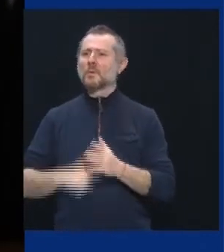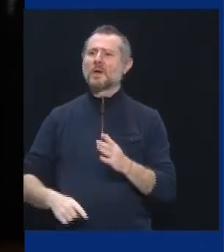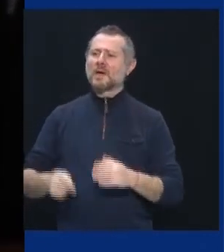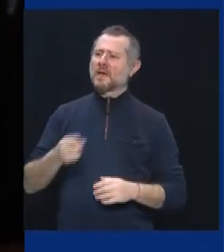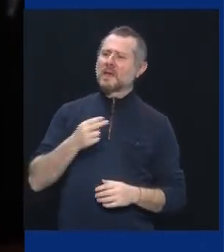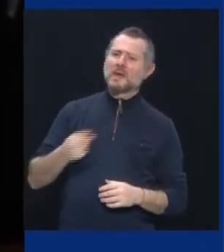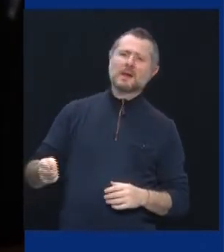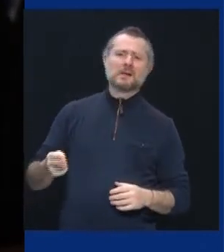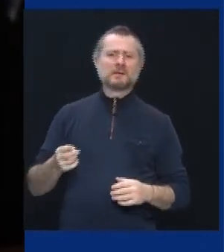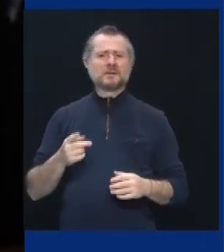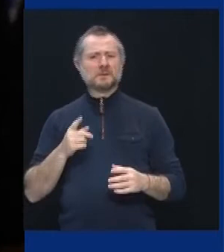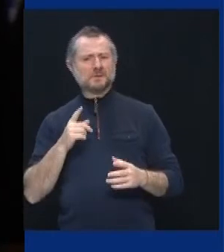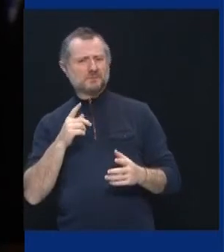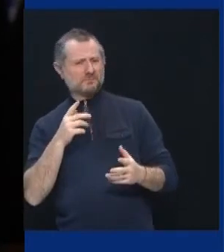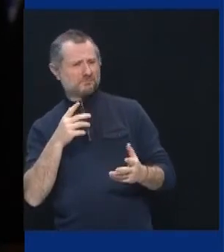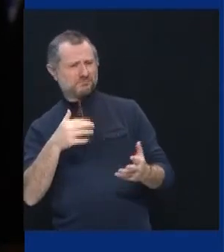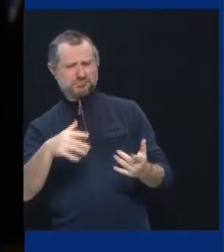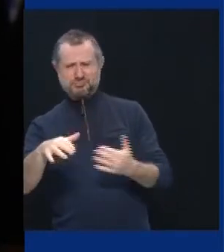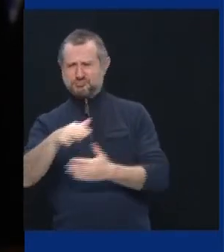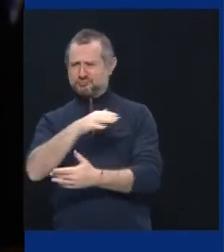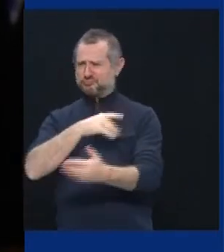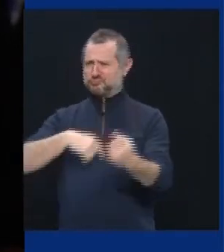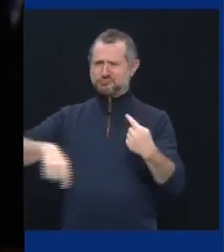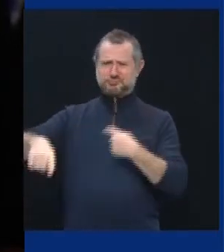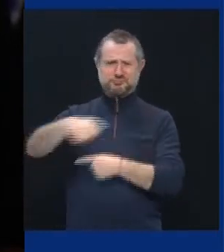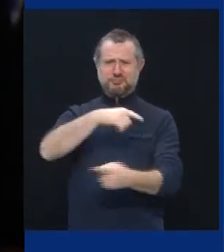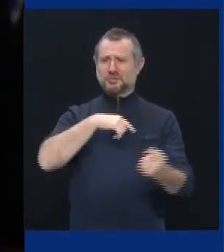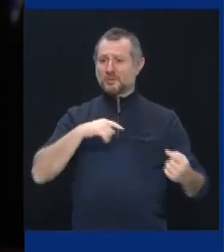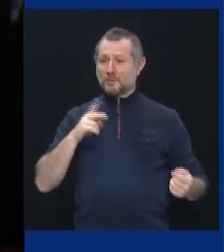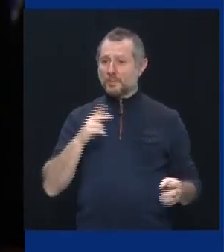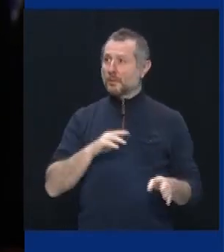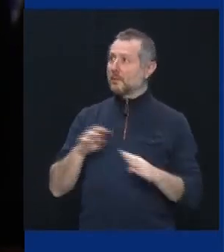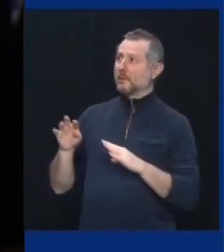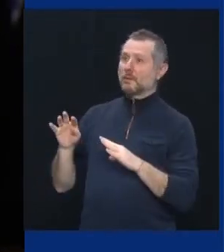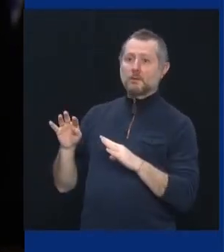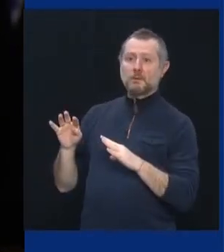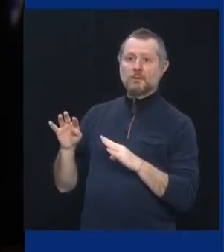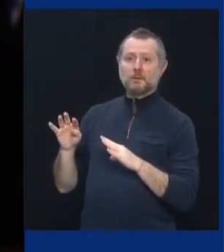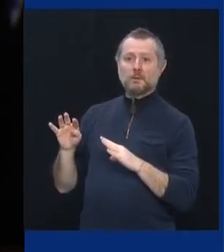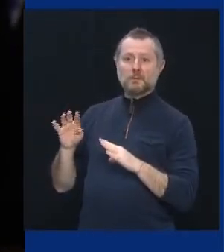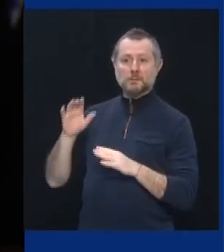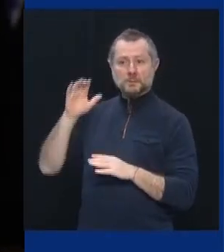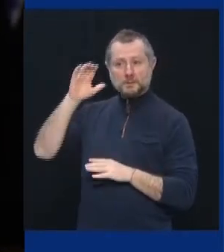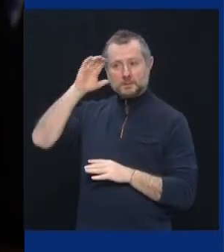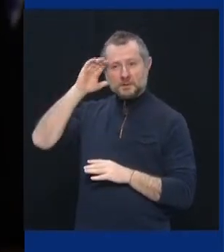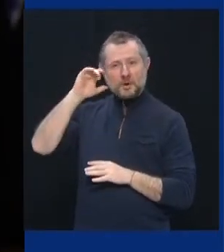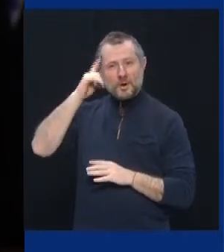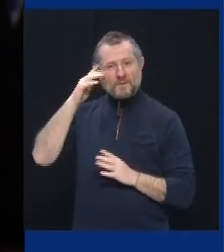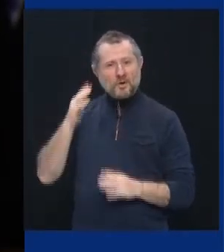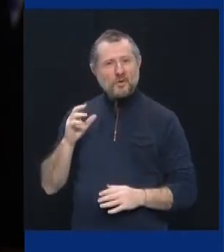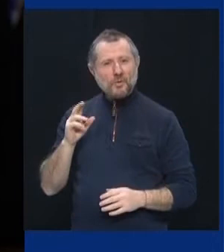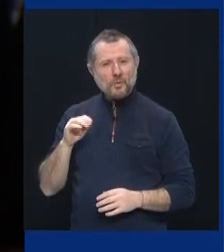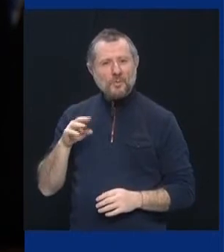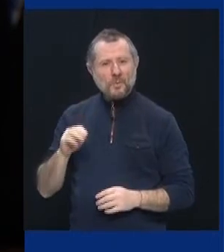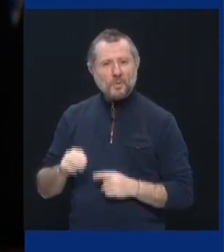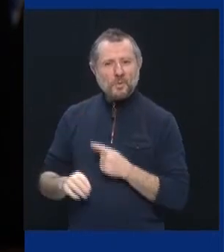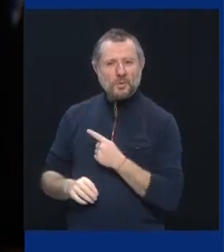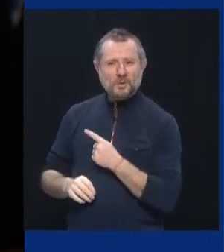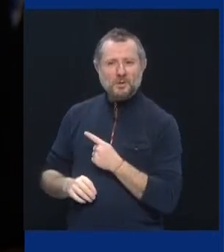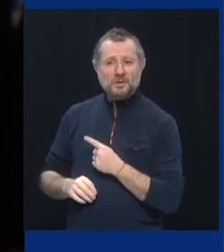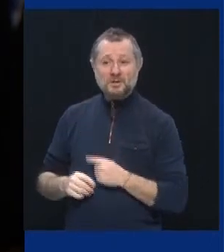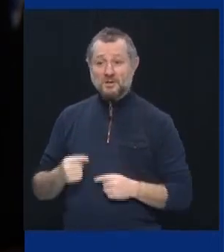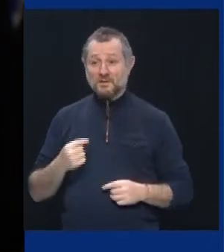on? But they watched and they listened to Governor Cuomo, and I felt